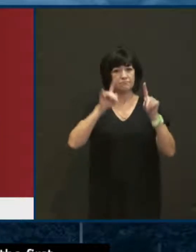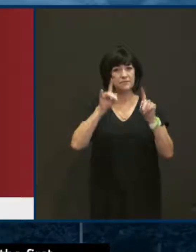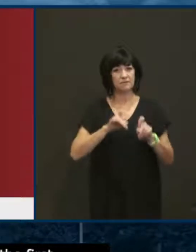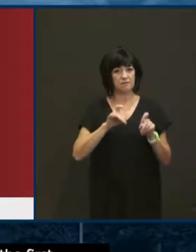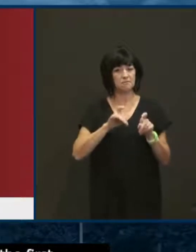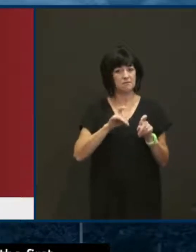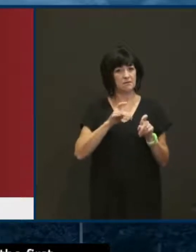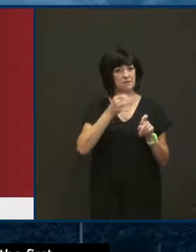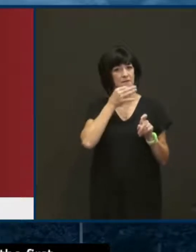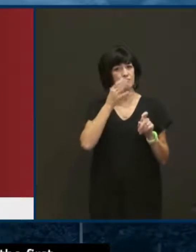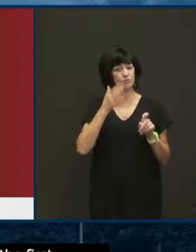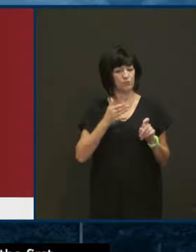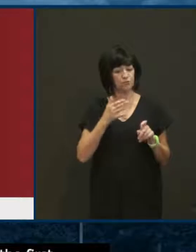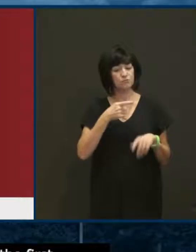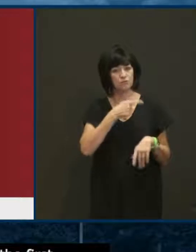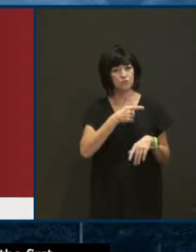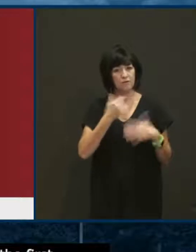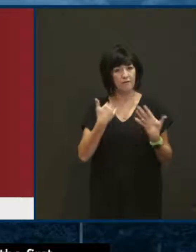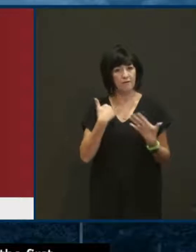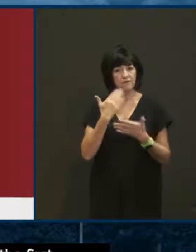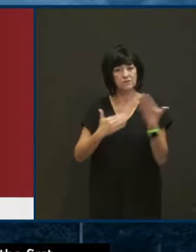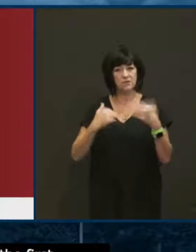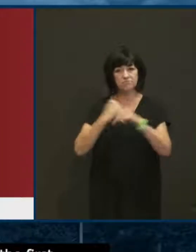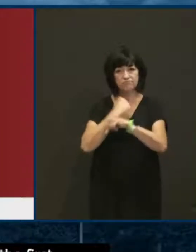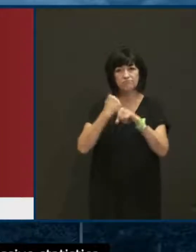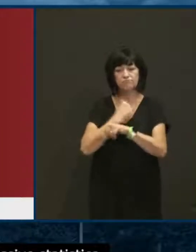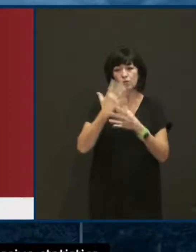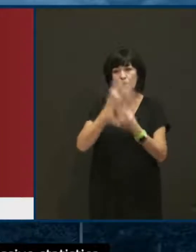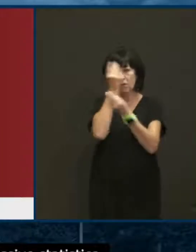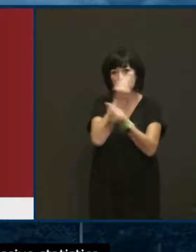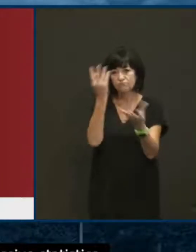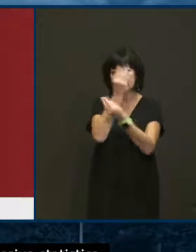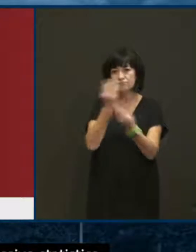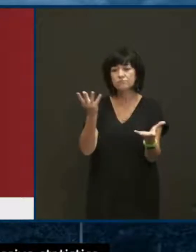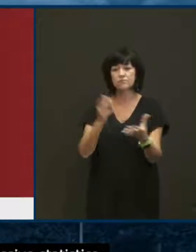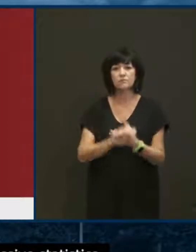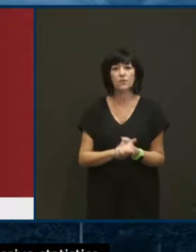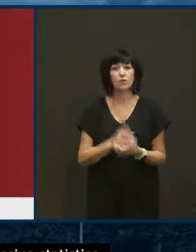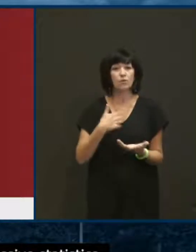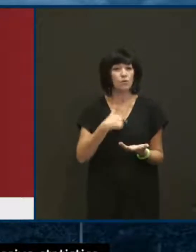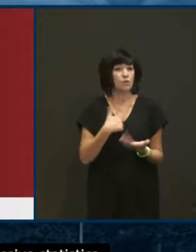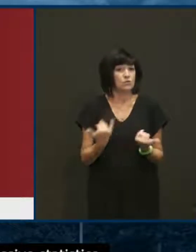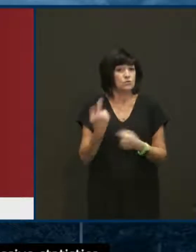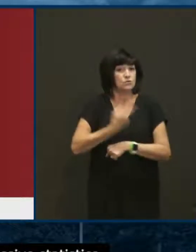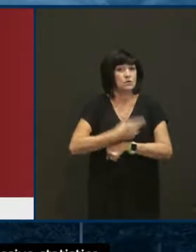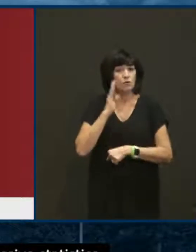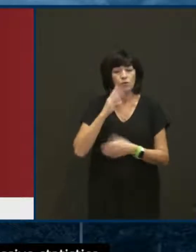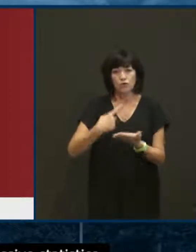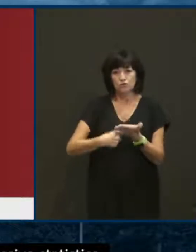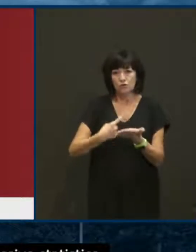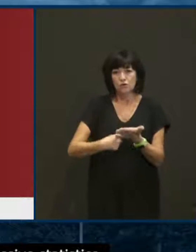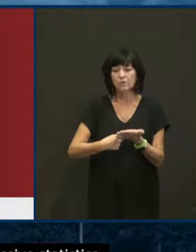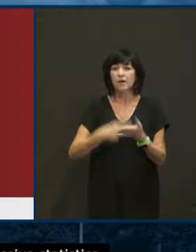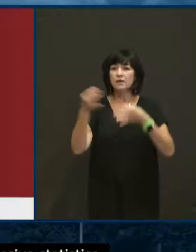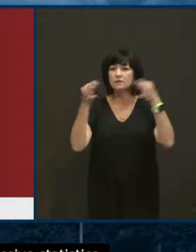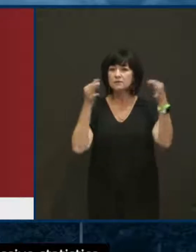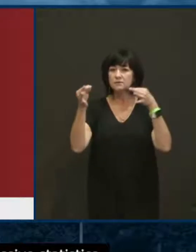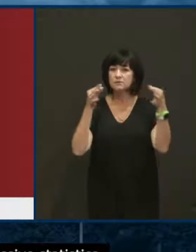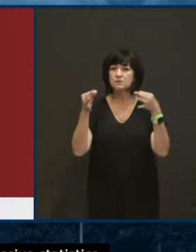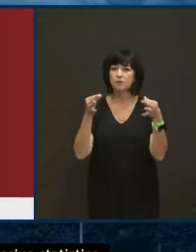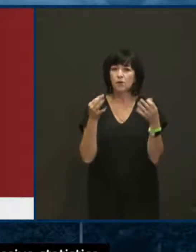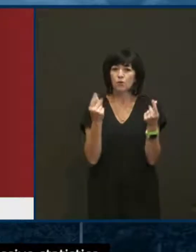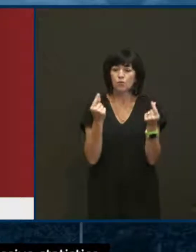share today, and we'll talk about and illustrate the efforts that are being made over the